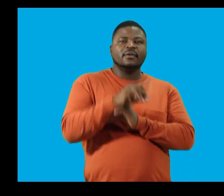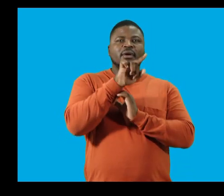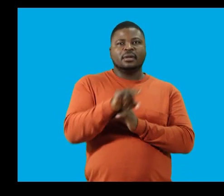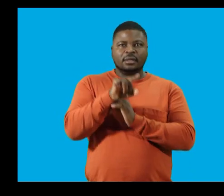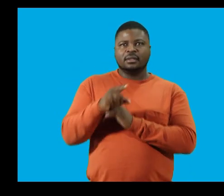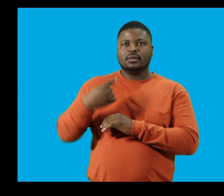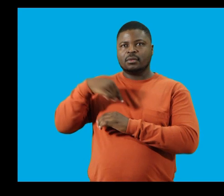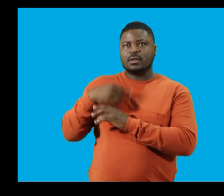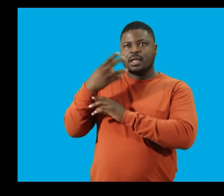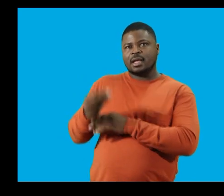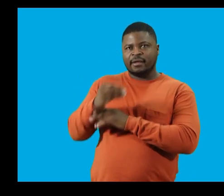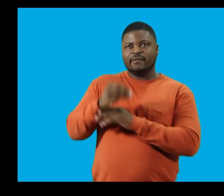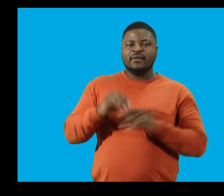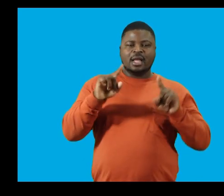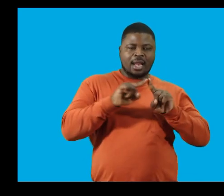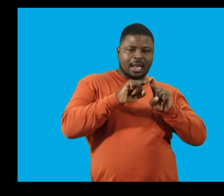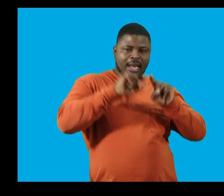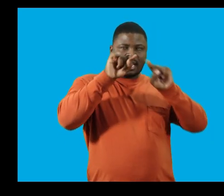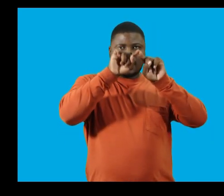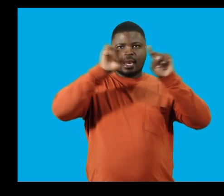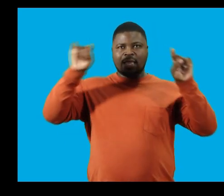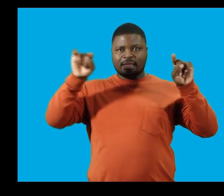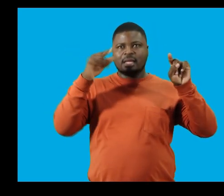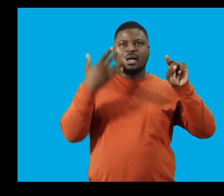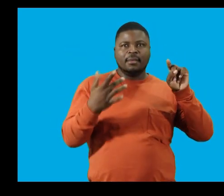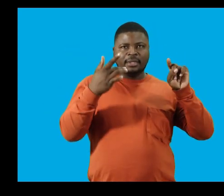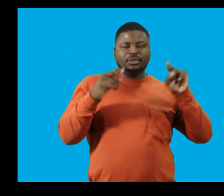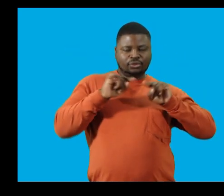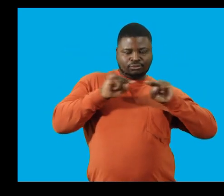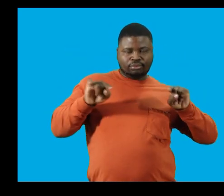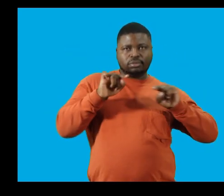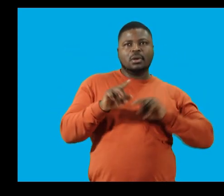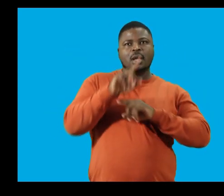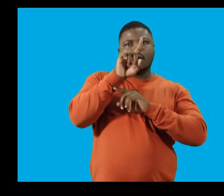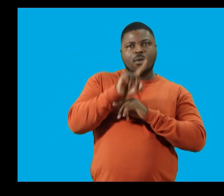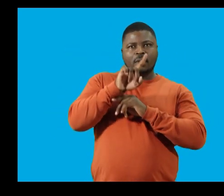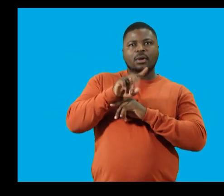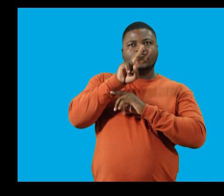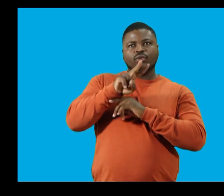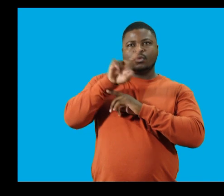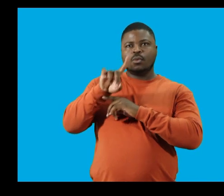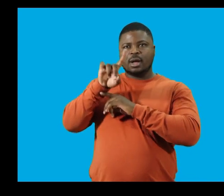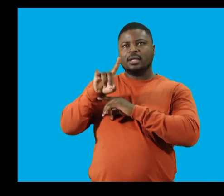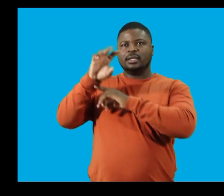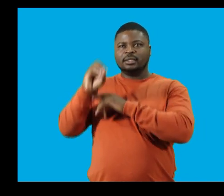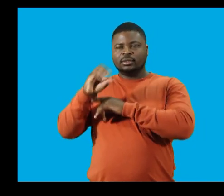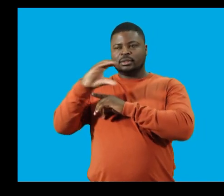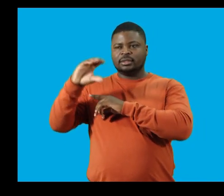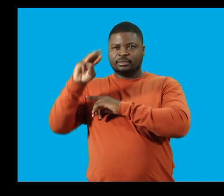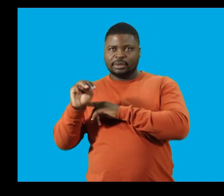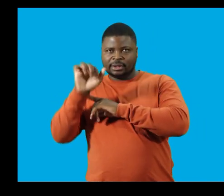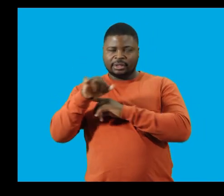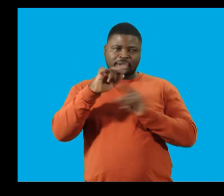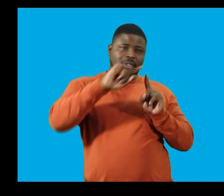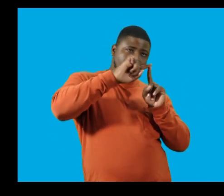length as 210 centimeters, the width as